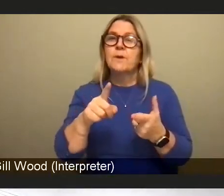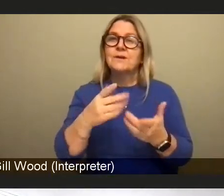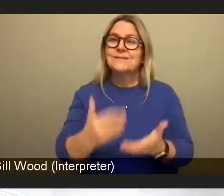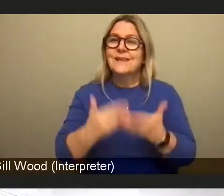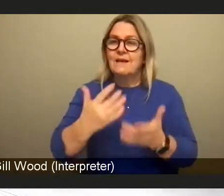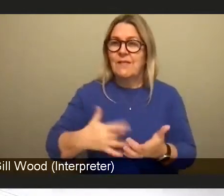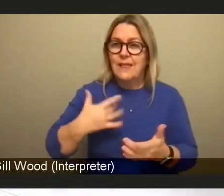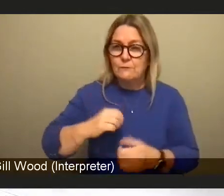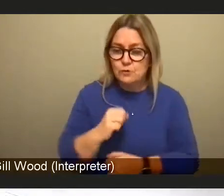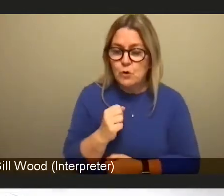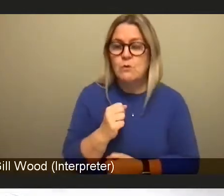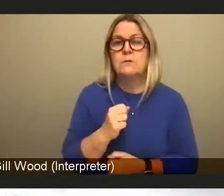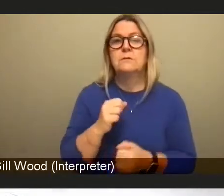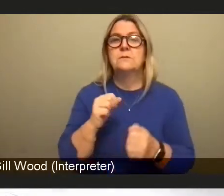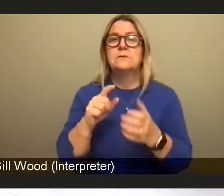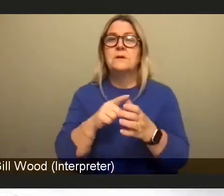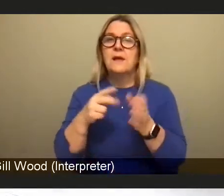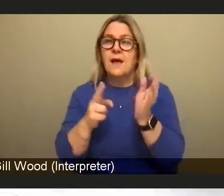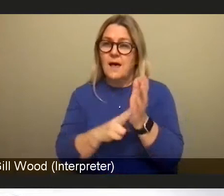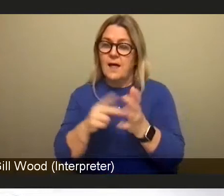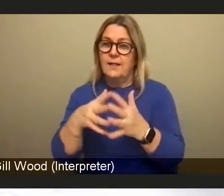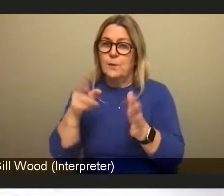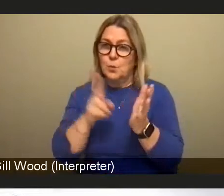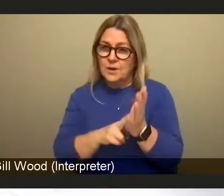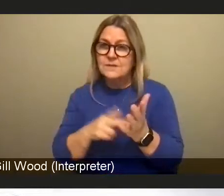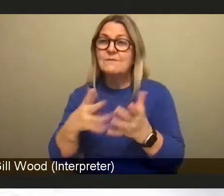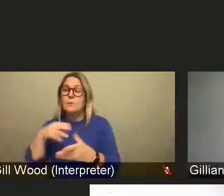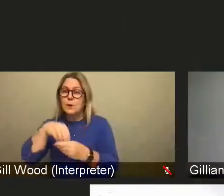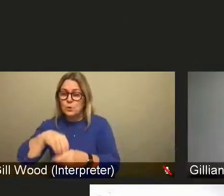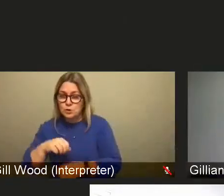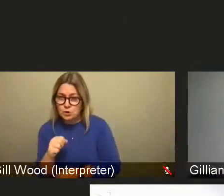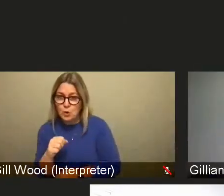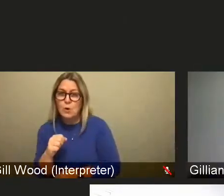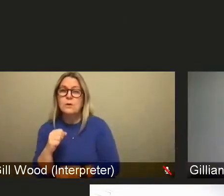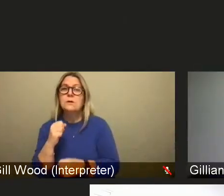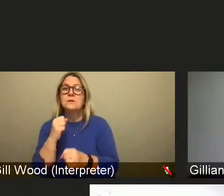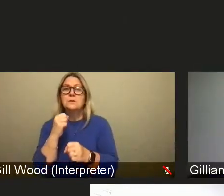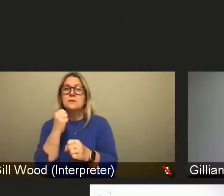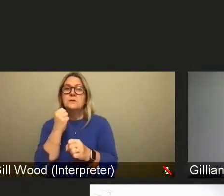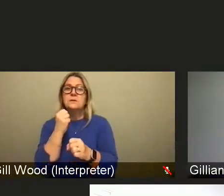Inclusion Scotland, and Brian Scott from the Glasgow Disability Alliance.